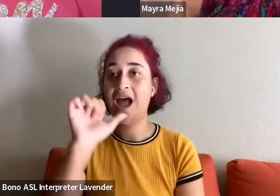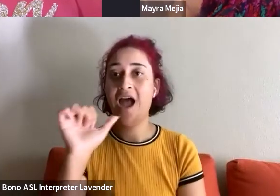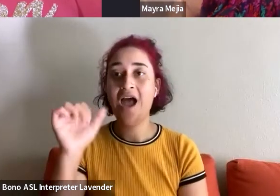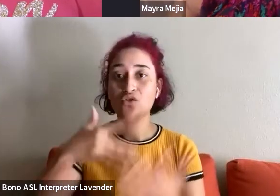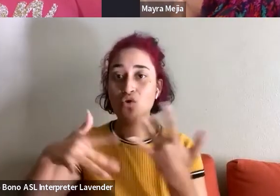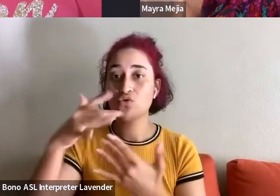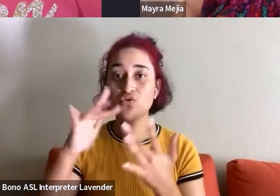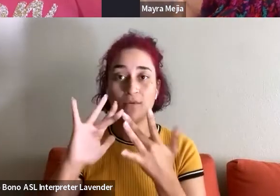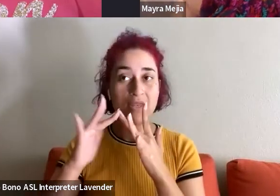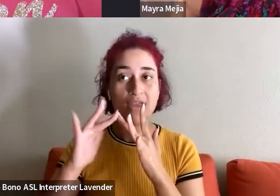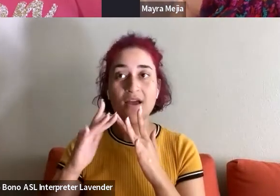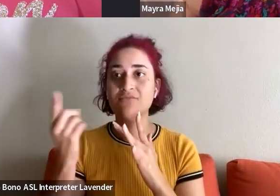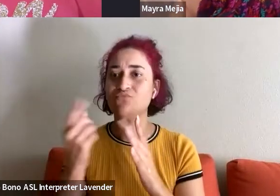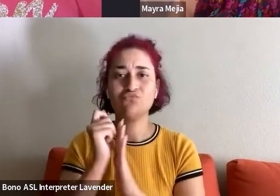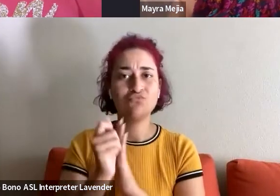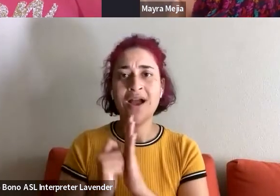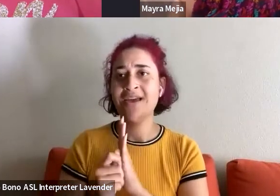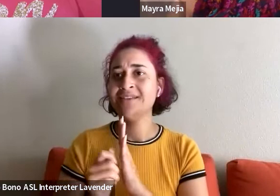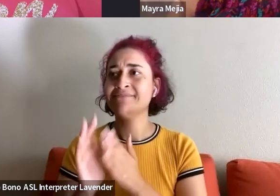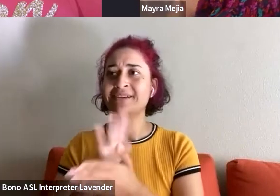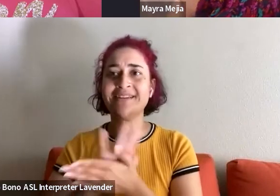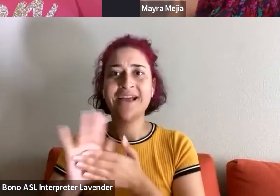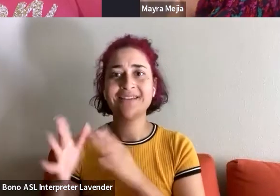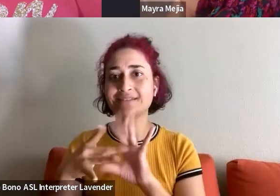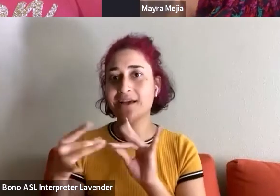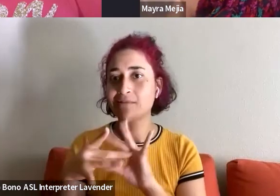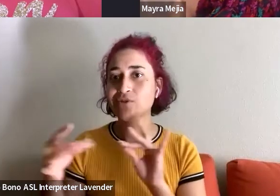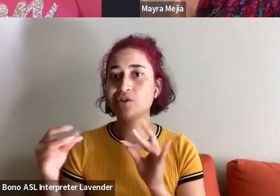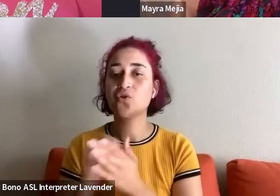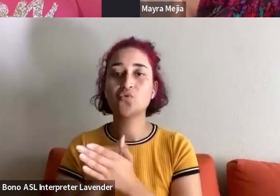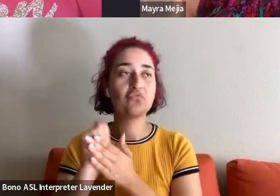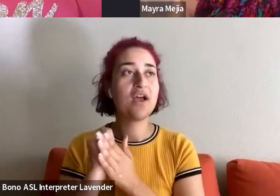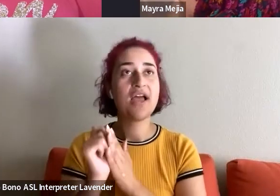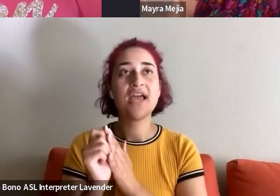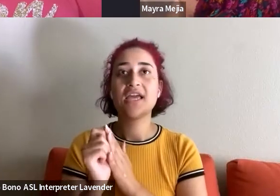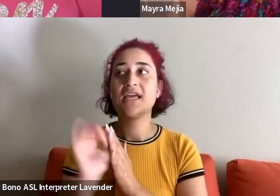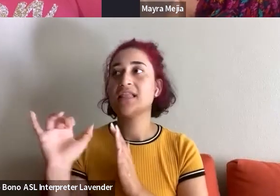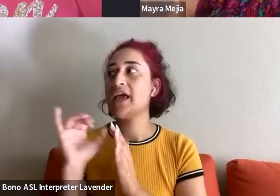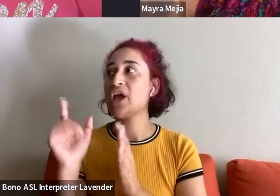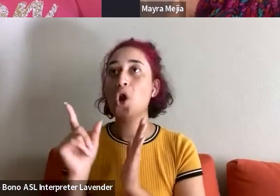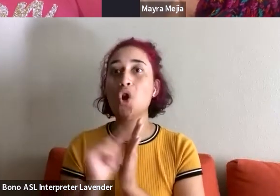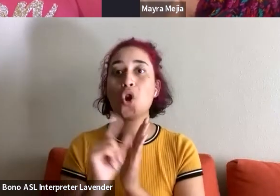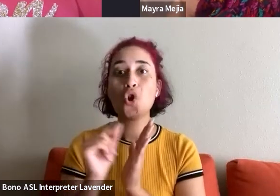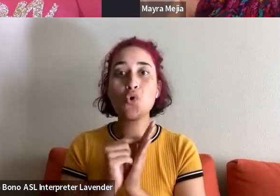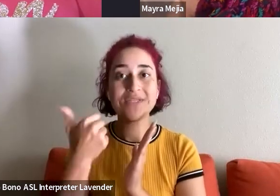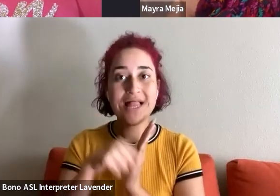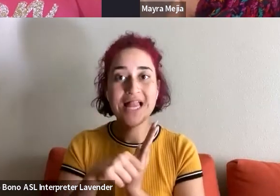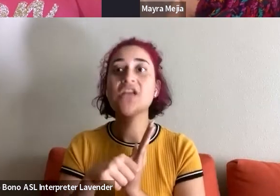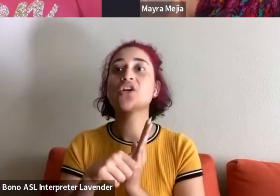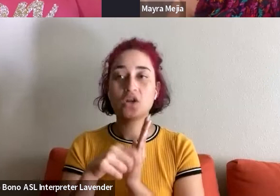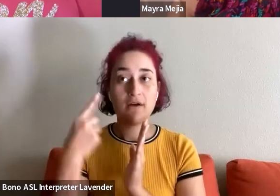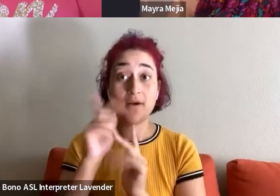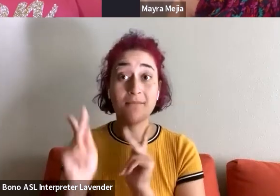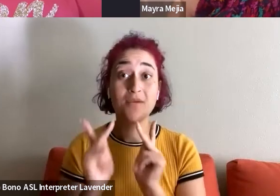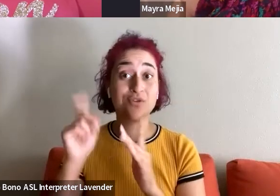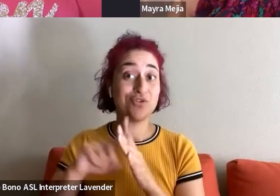write a really nice caption, or write a newsletter would be amazing for people to start